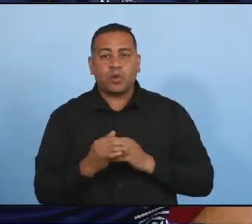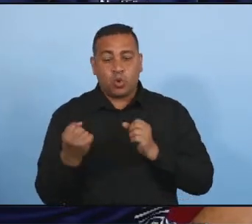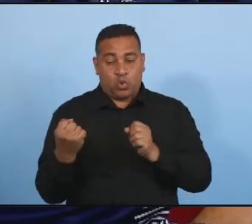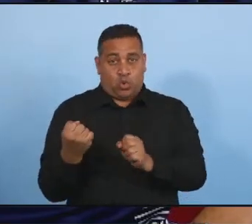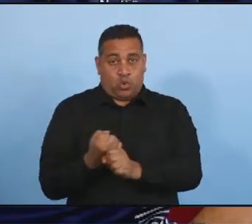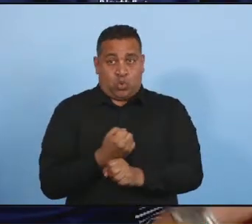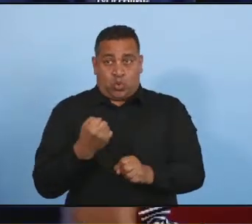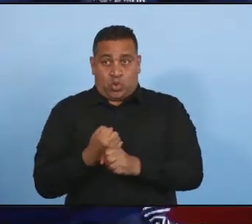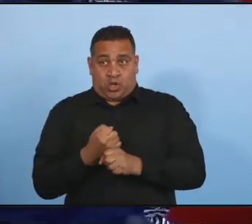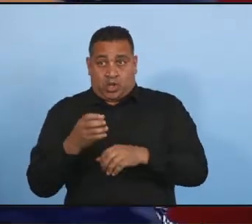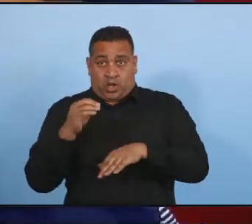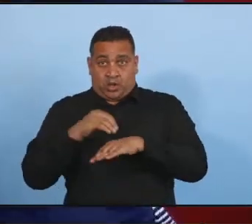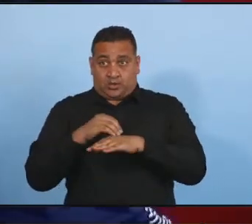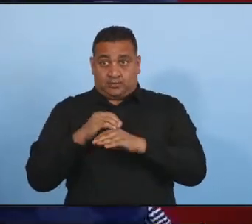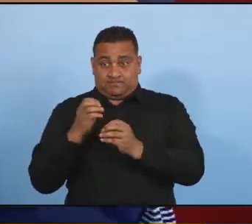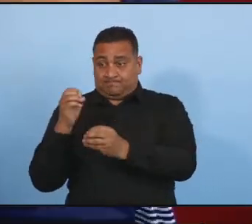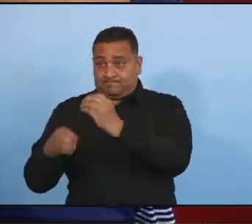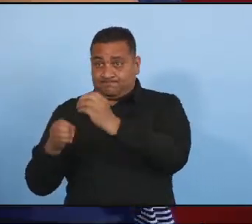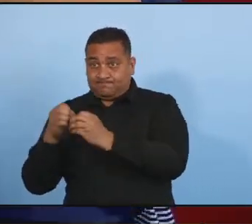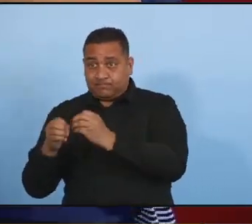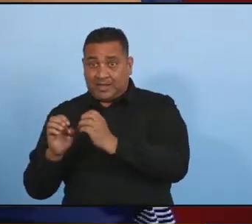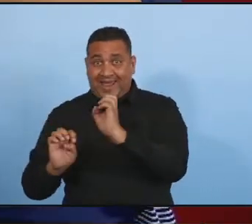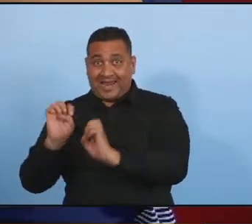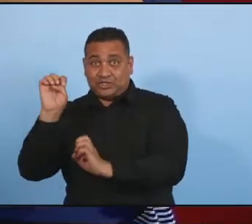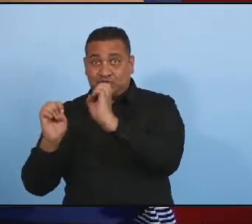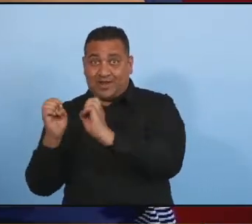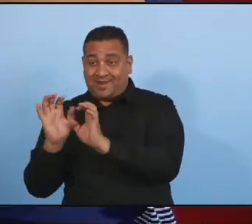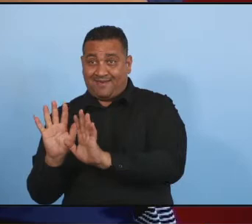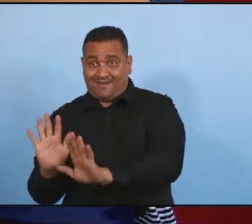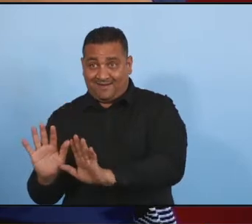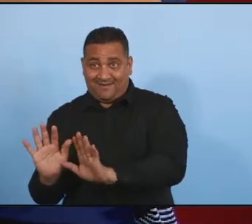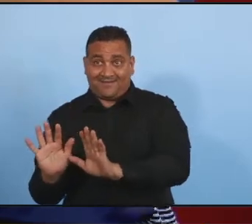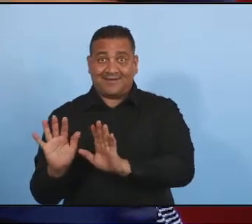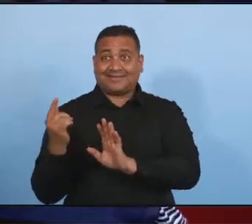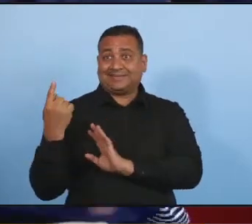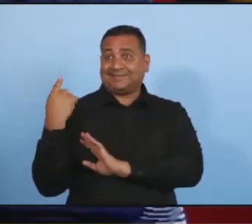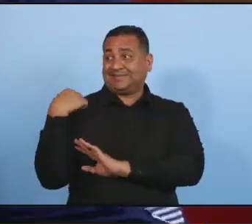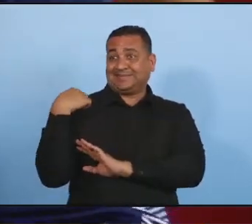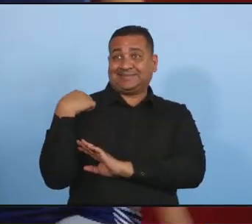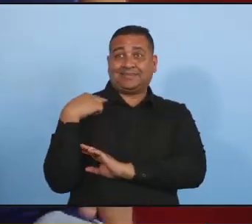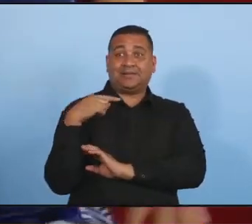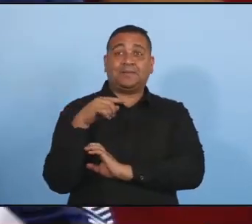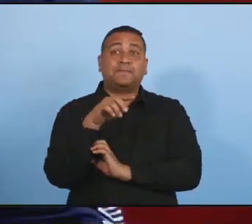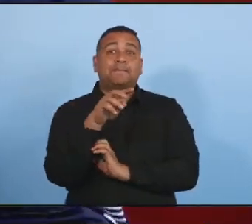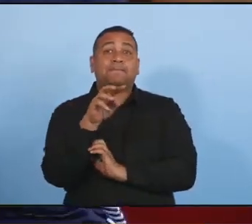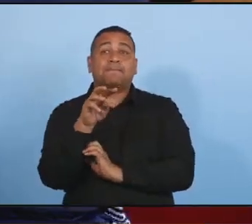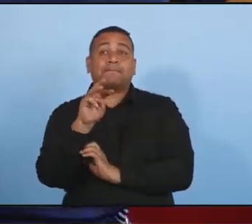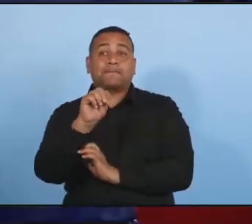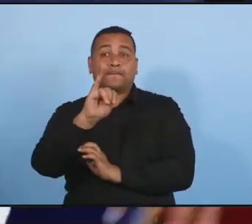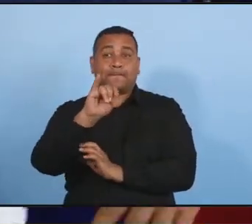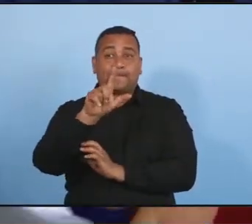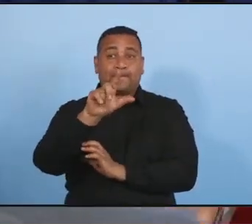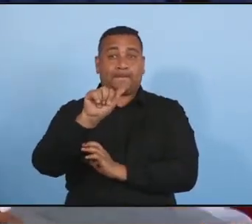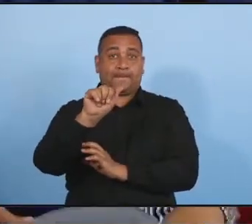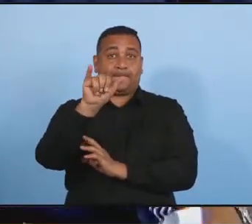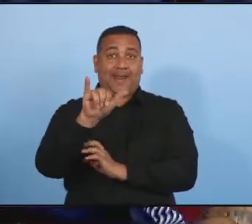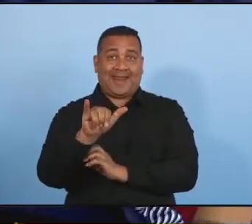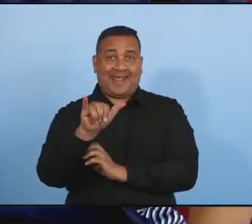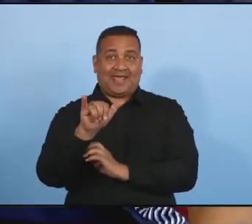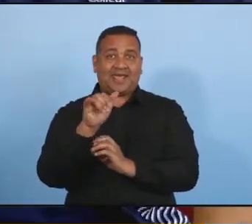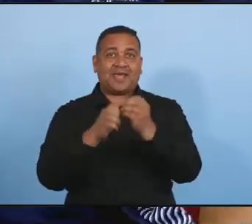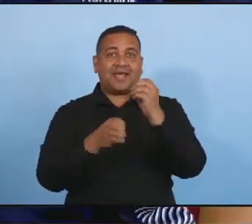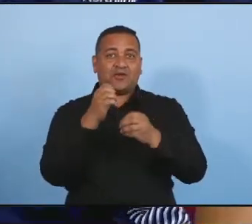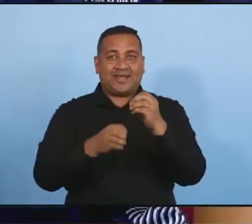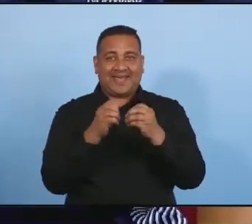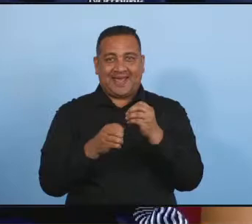a milling machine. Let me ask you this, and these behind us are milling machines, right? I'm impressed with Google. So